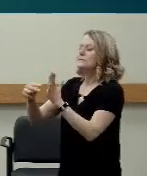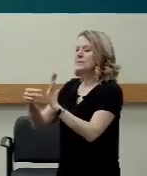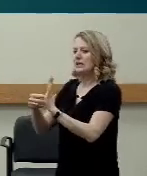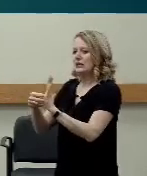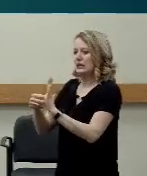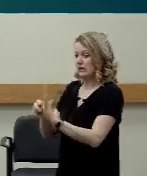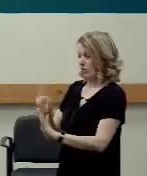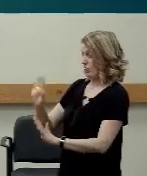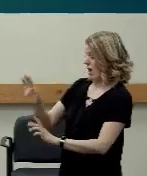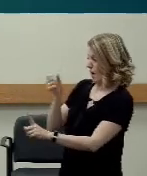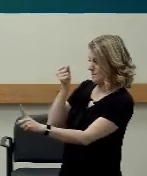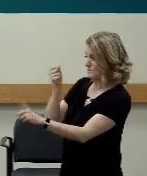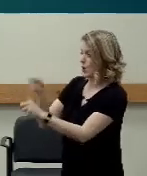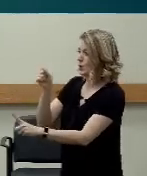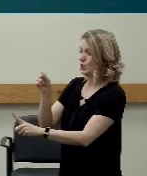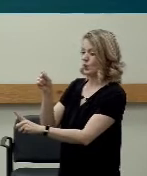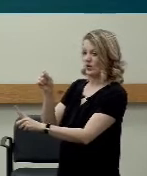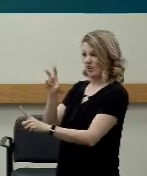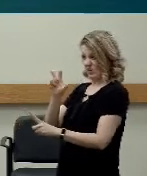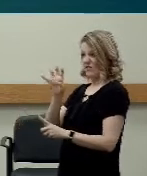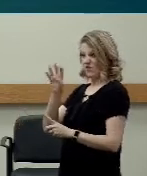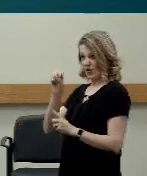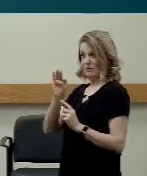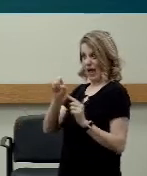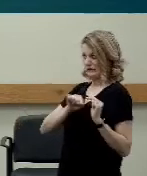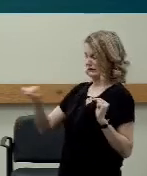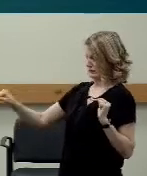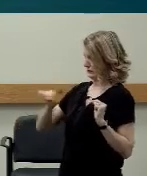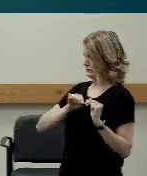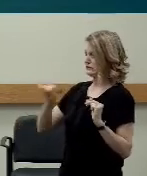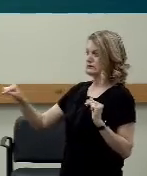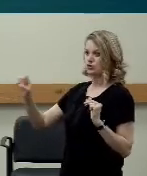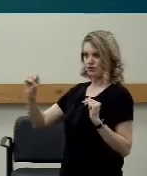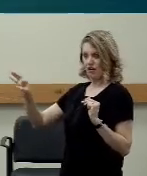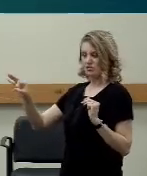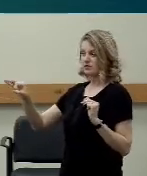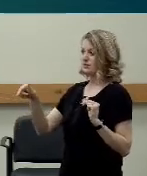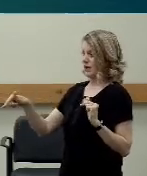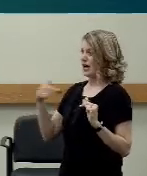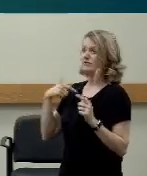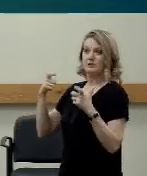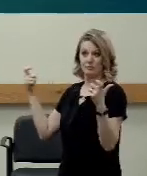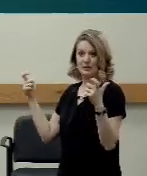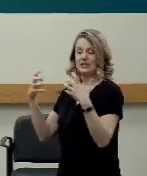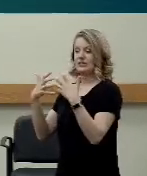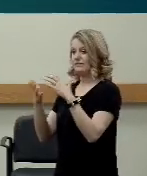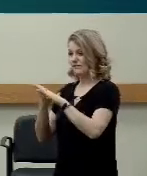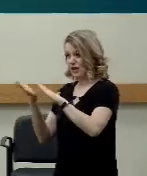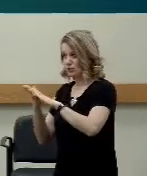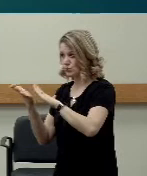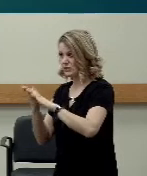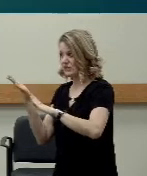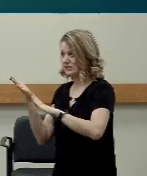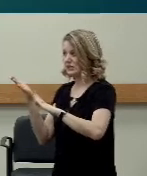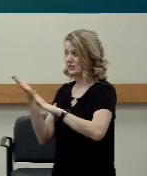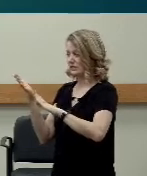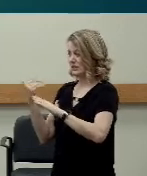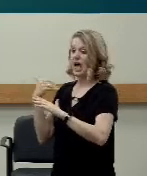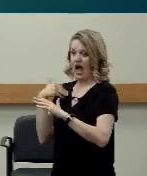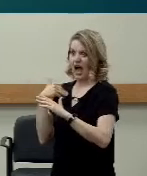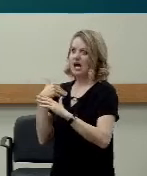however, 340 miles from here, we have a major employer, 3,700 people, that had pretty